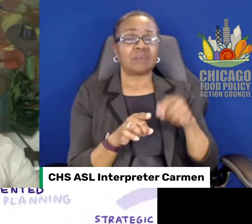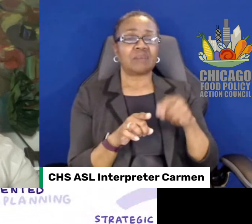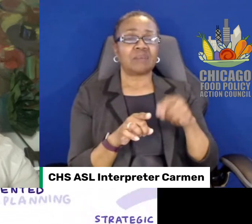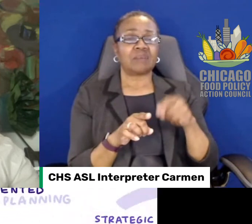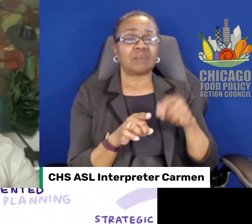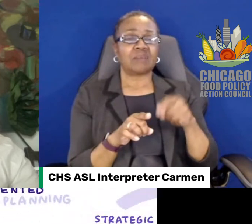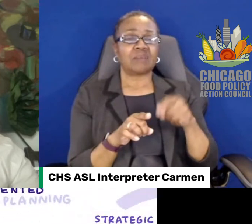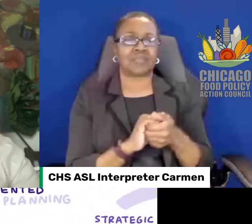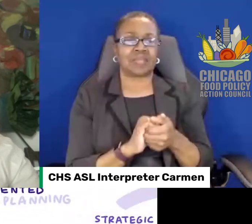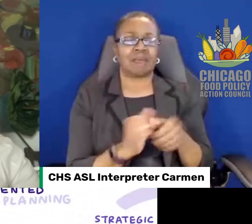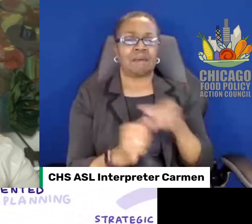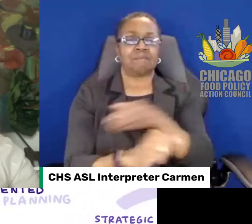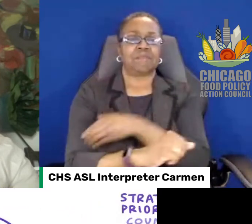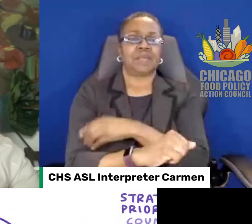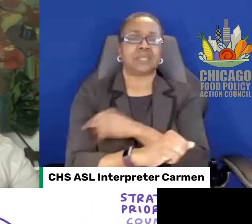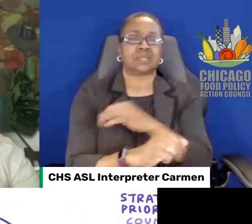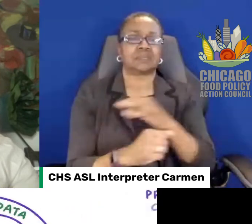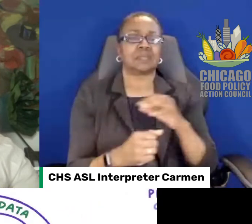group.